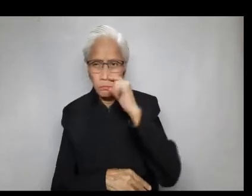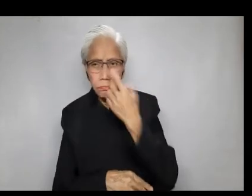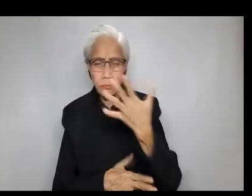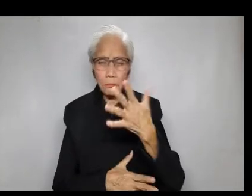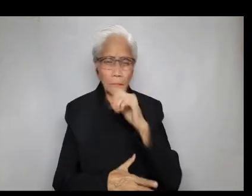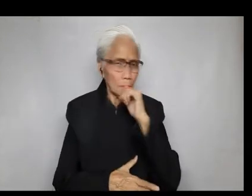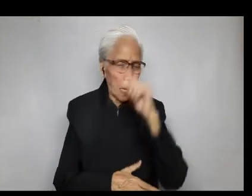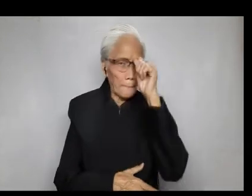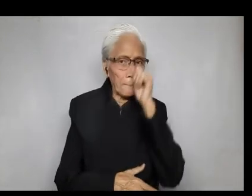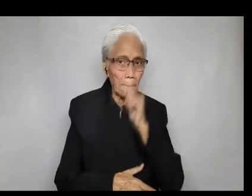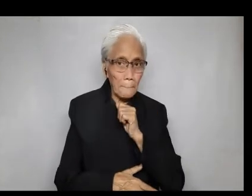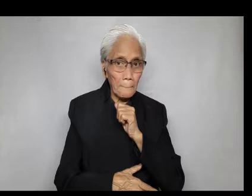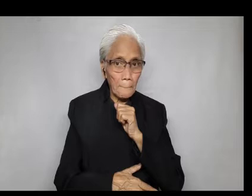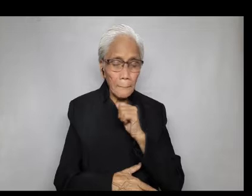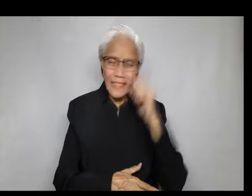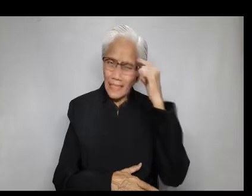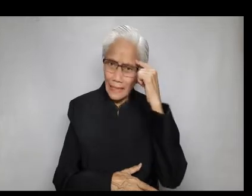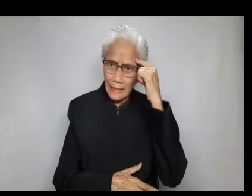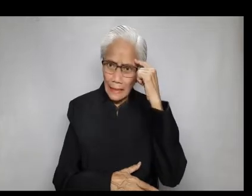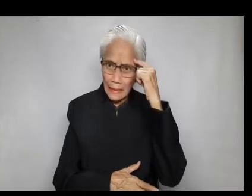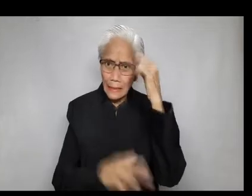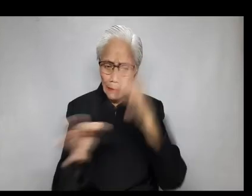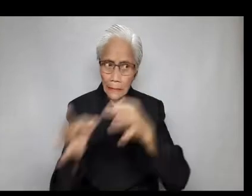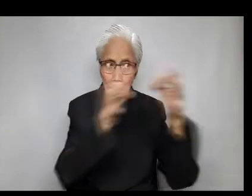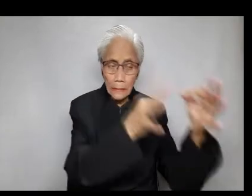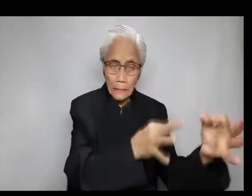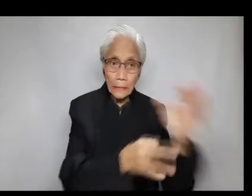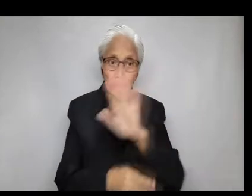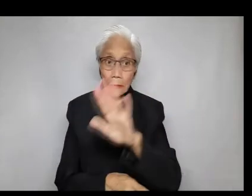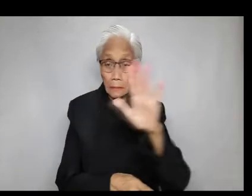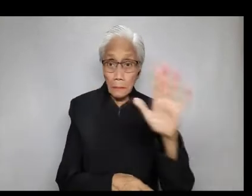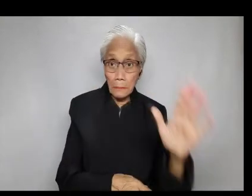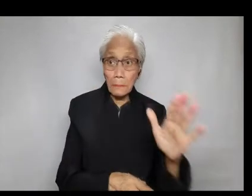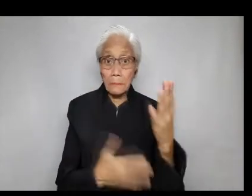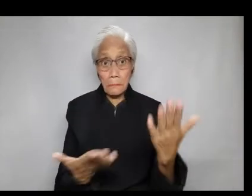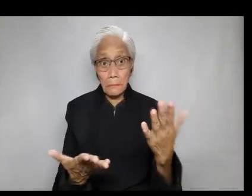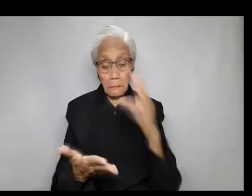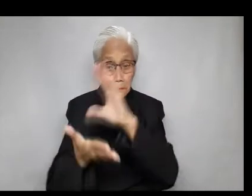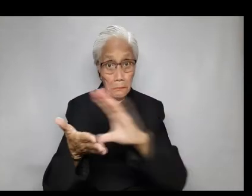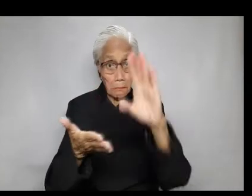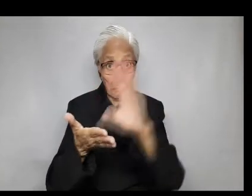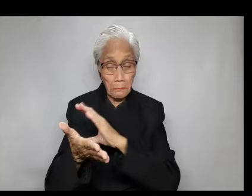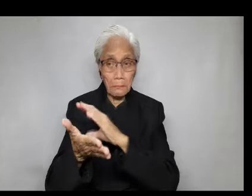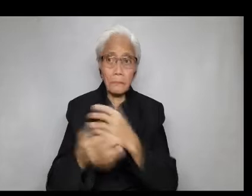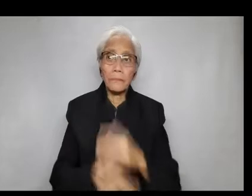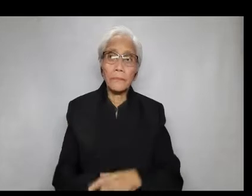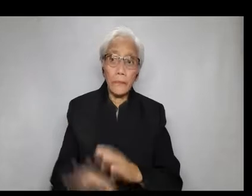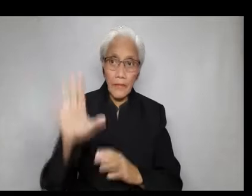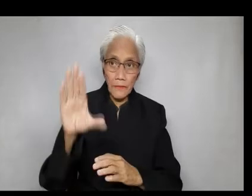anger, irritation, impatience, consider postponing your correction or criticism.